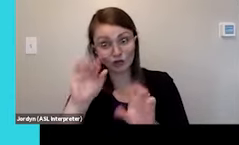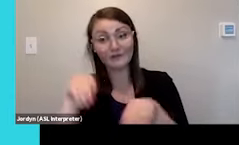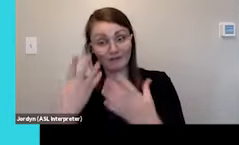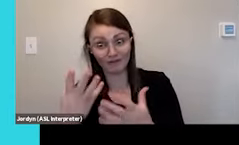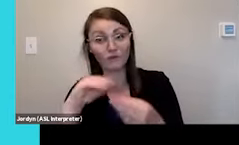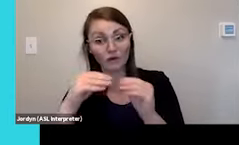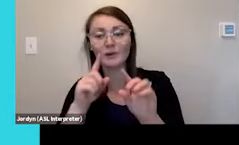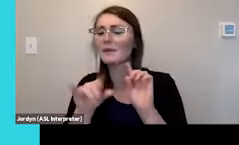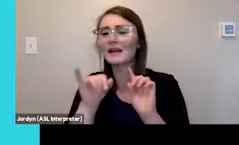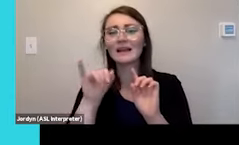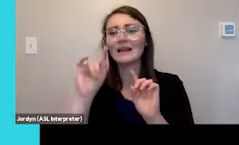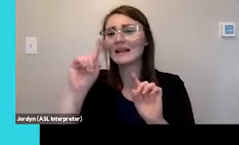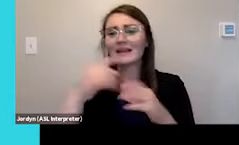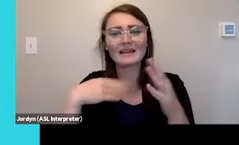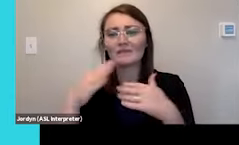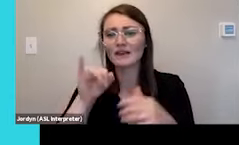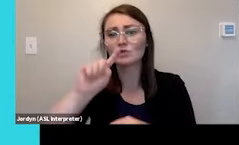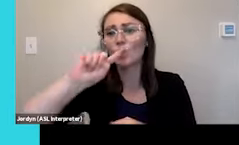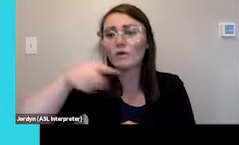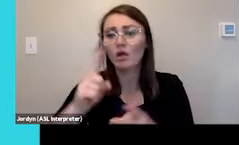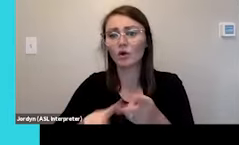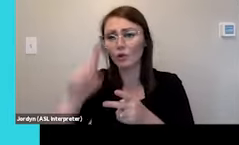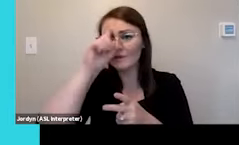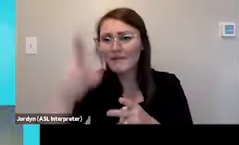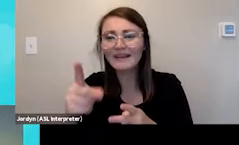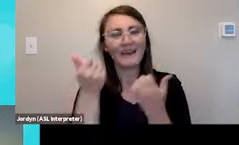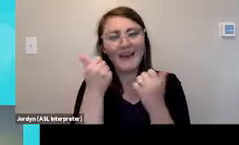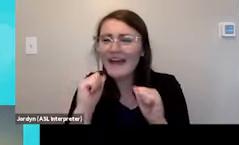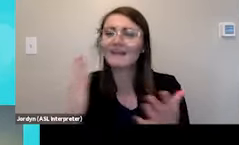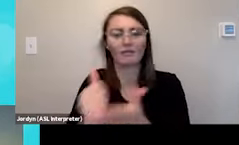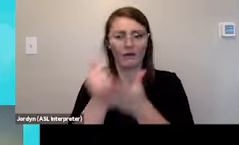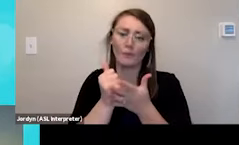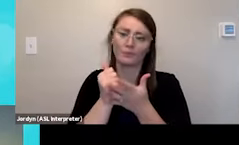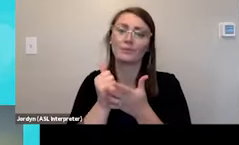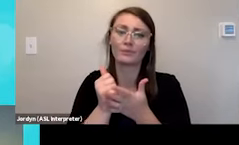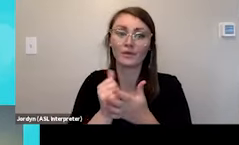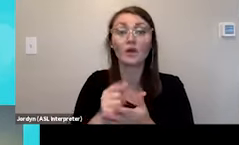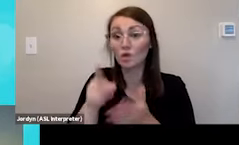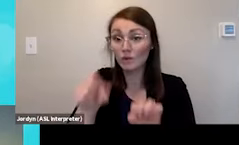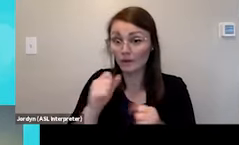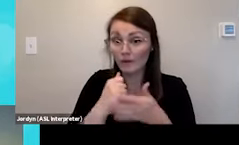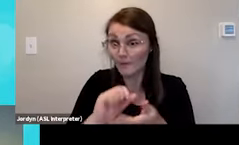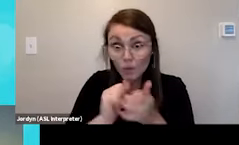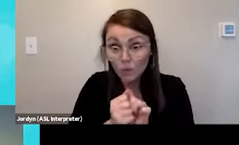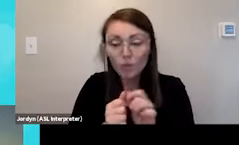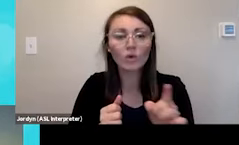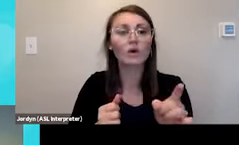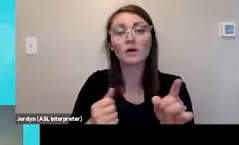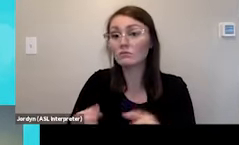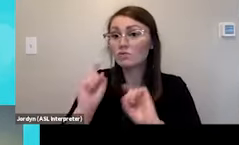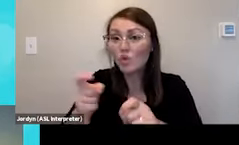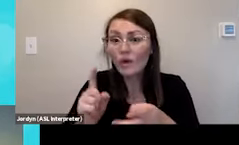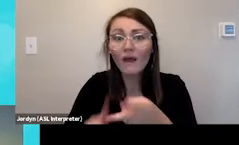is $1, 1 penny, helps us. And how you can help, you can donate, be an ally, volunteer,